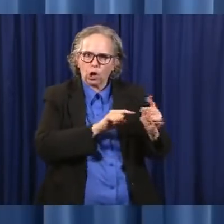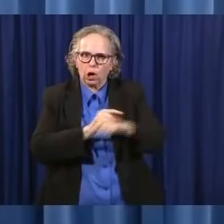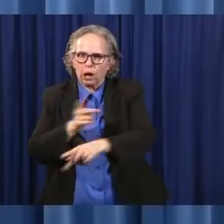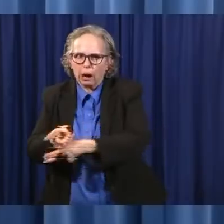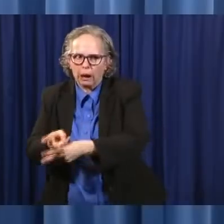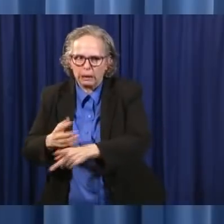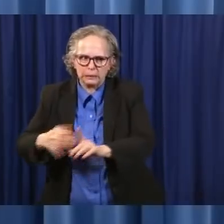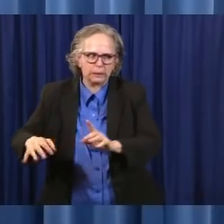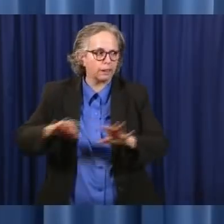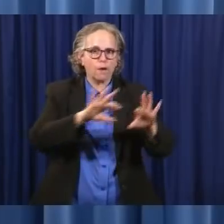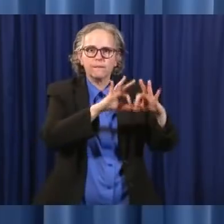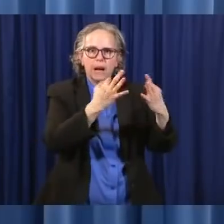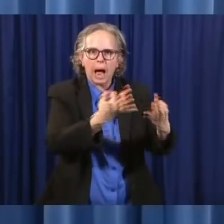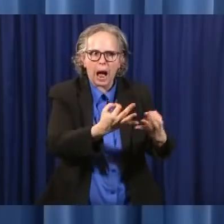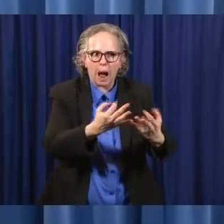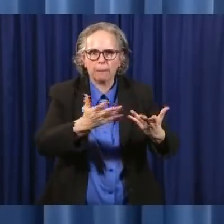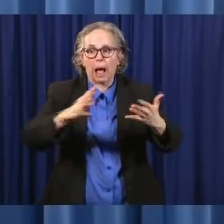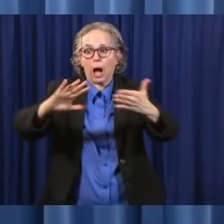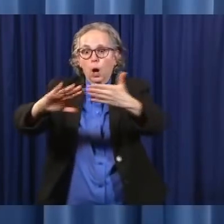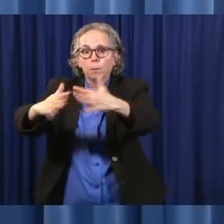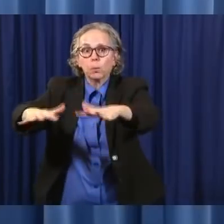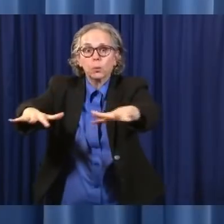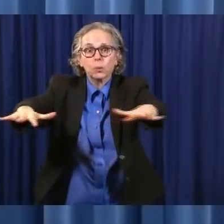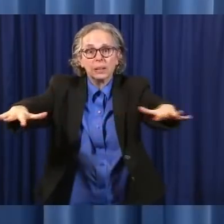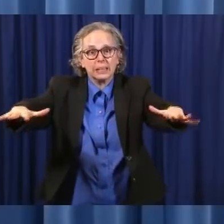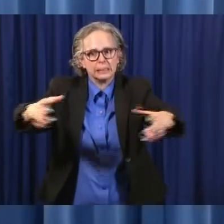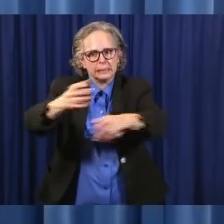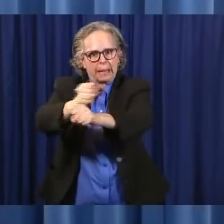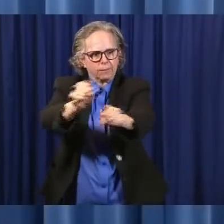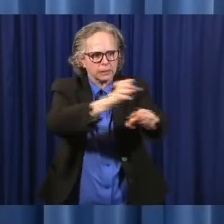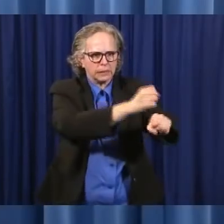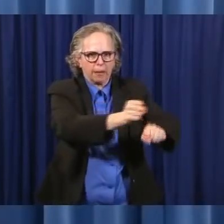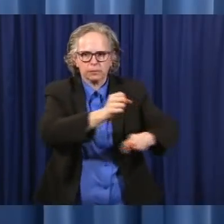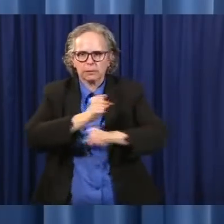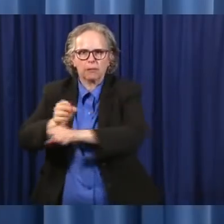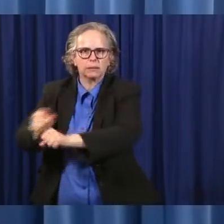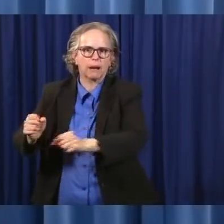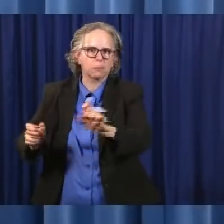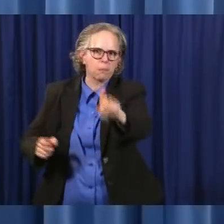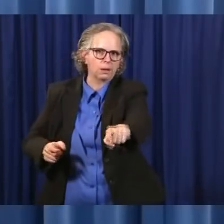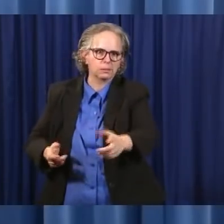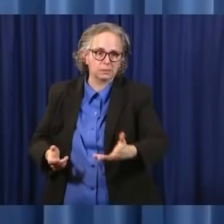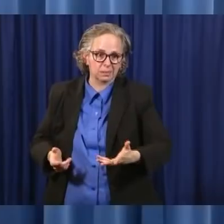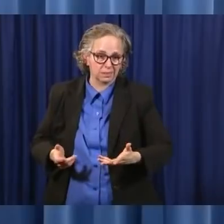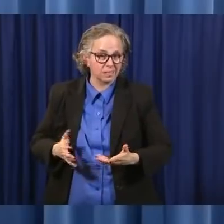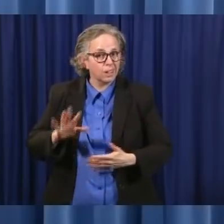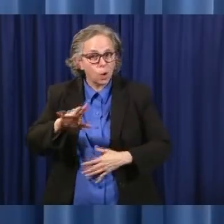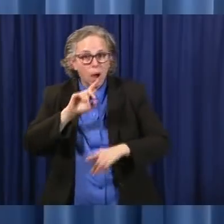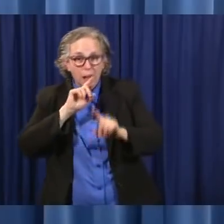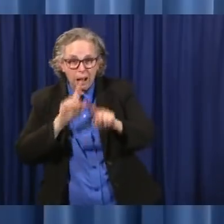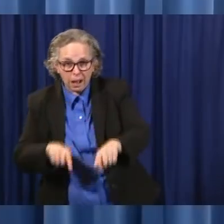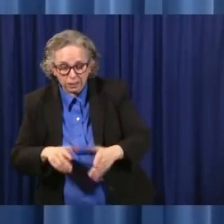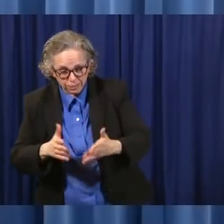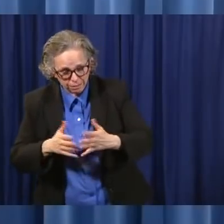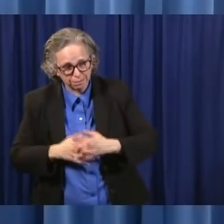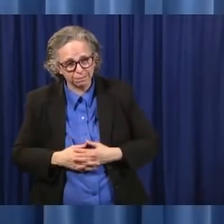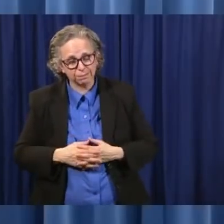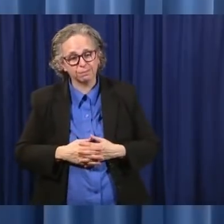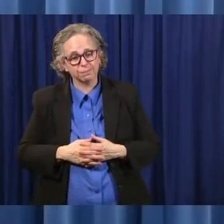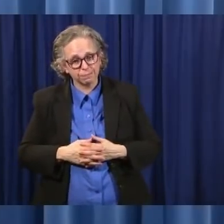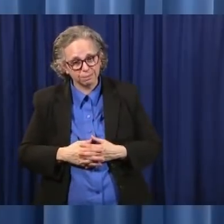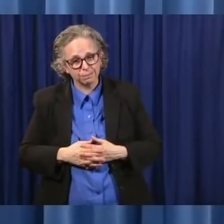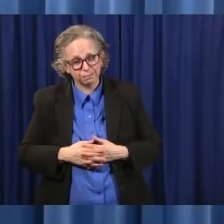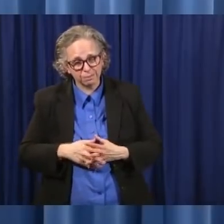the community. So we're going to have an answer, but what I owe the people of the state and those particular